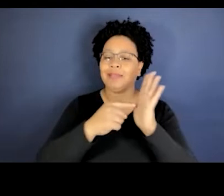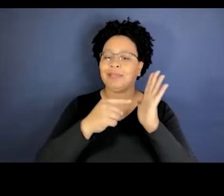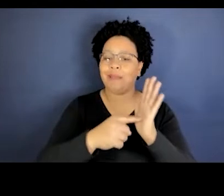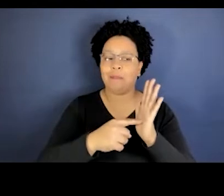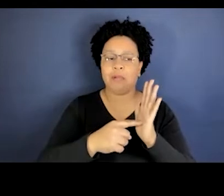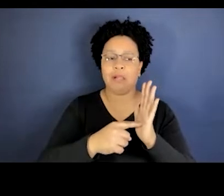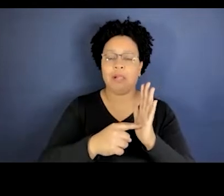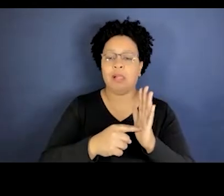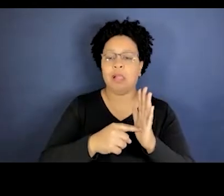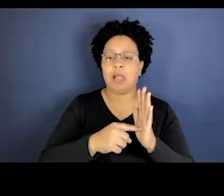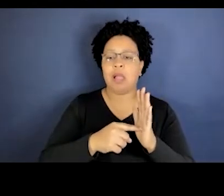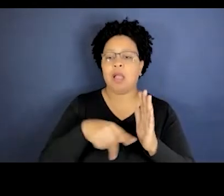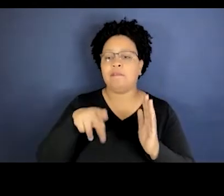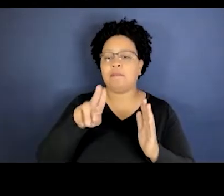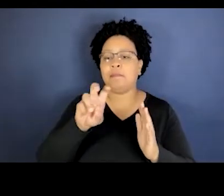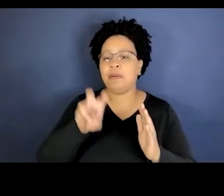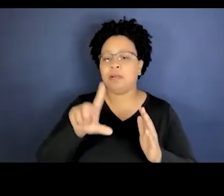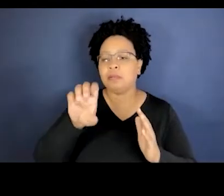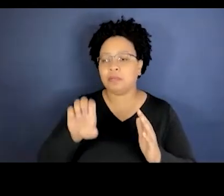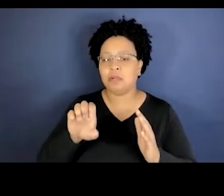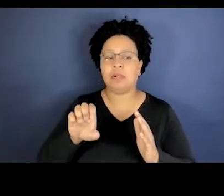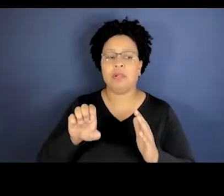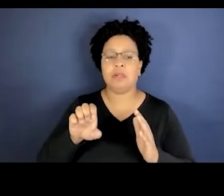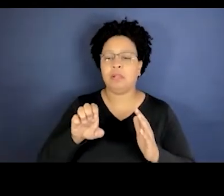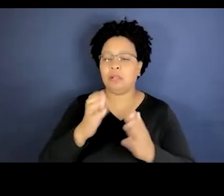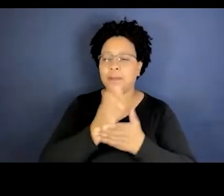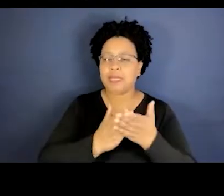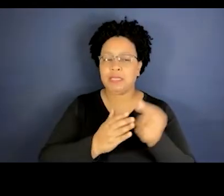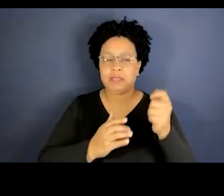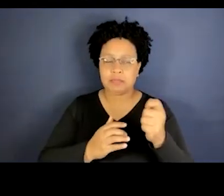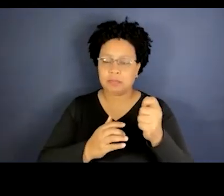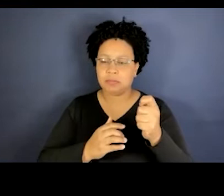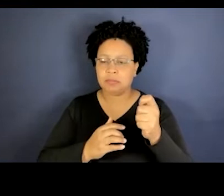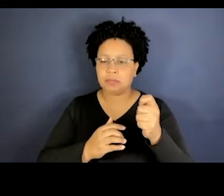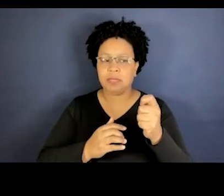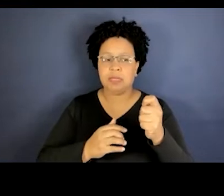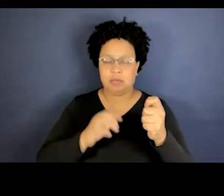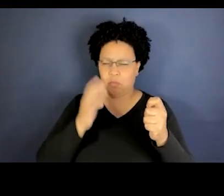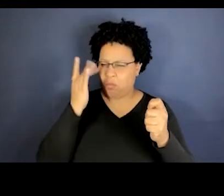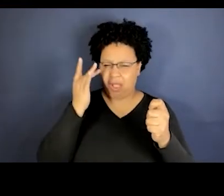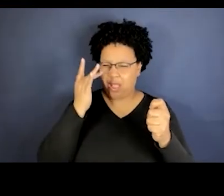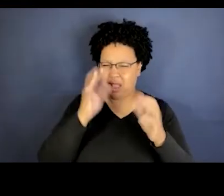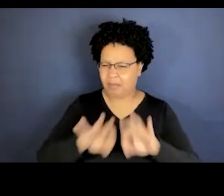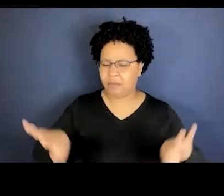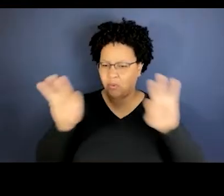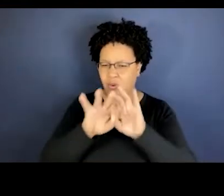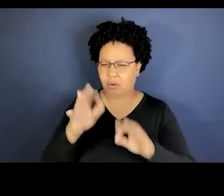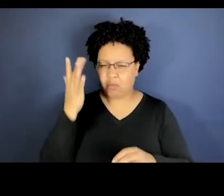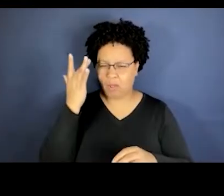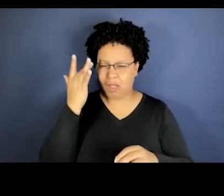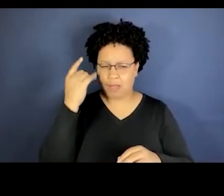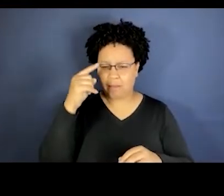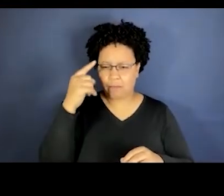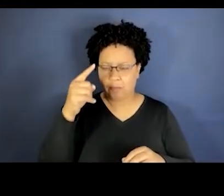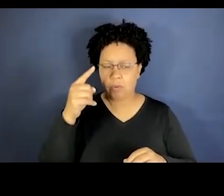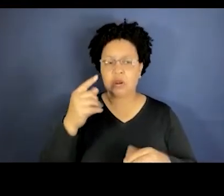puzzle piece, right? So she's holding up a puzzle piece. And this is why she thought it was important to be able to give this puzzle